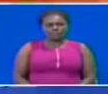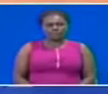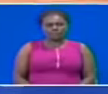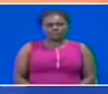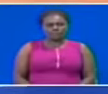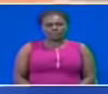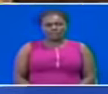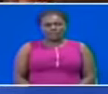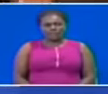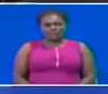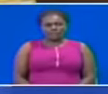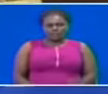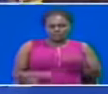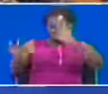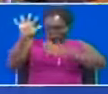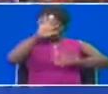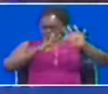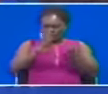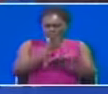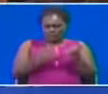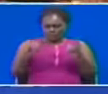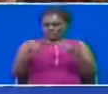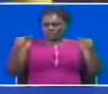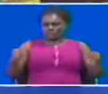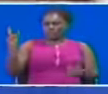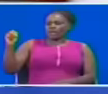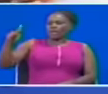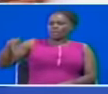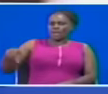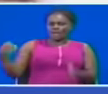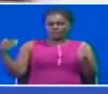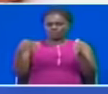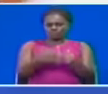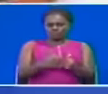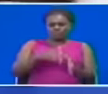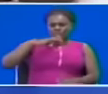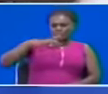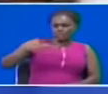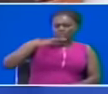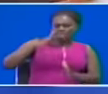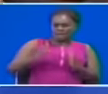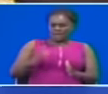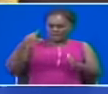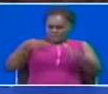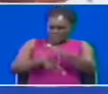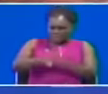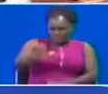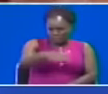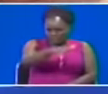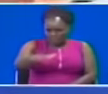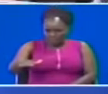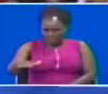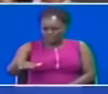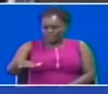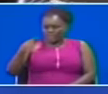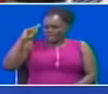To return the frustration, a section of opposition MPs blocked the speaker from entering into the chambers as